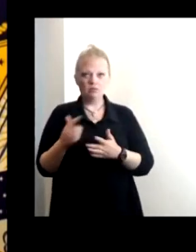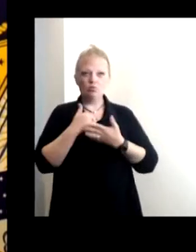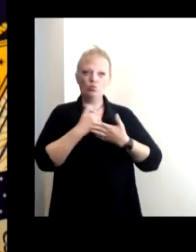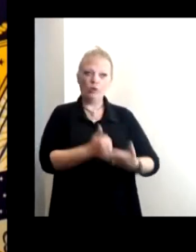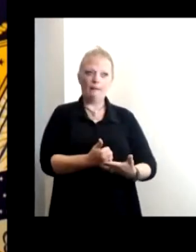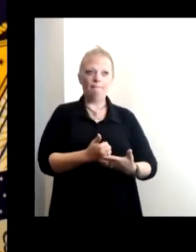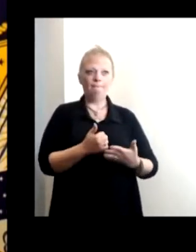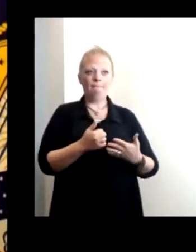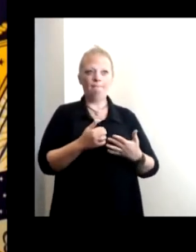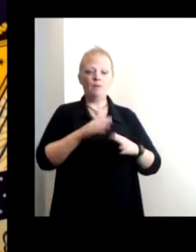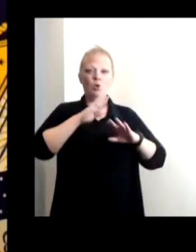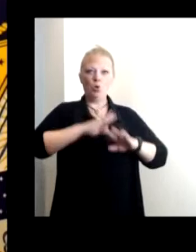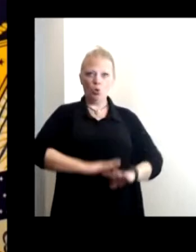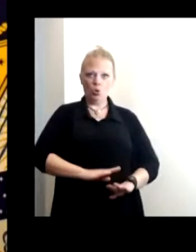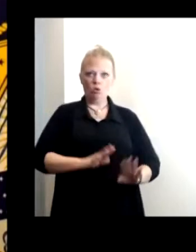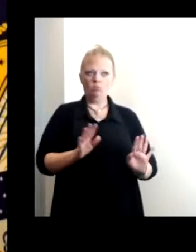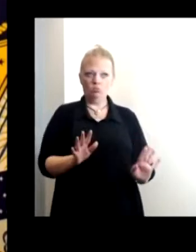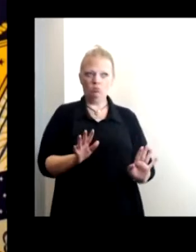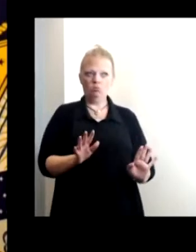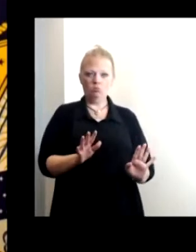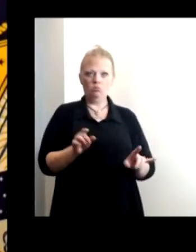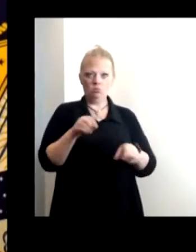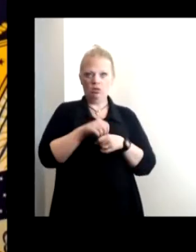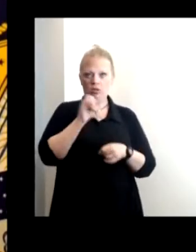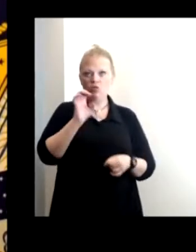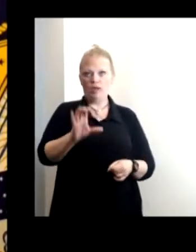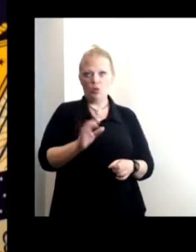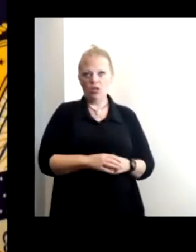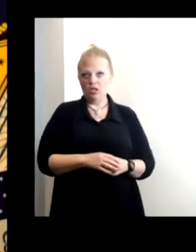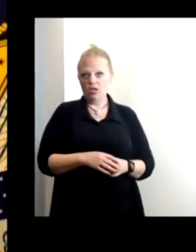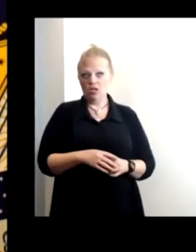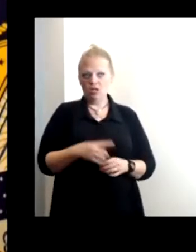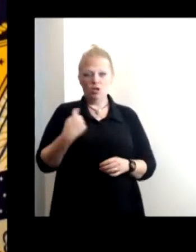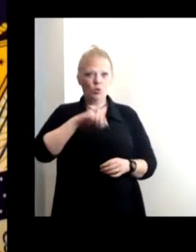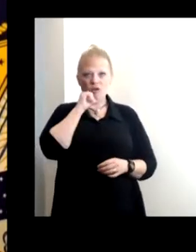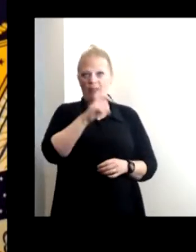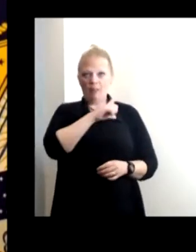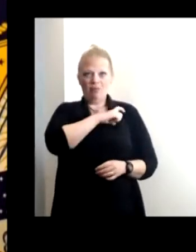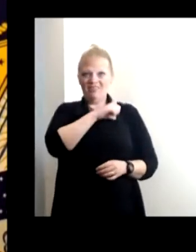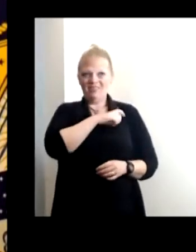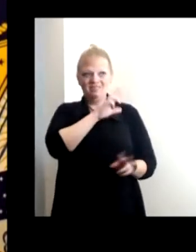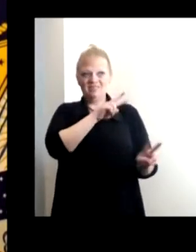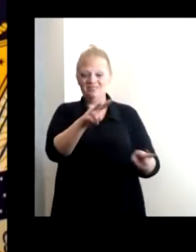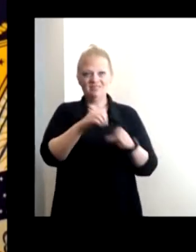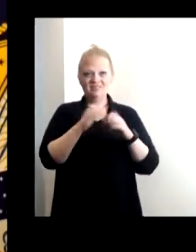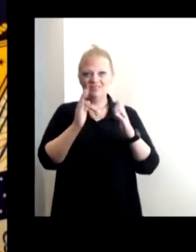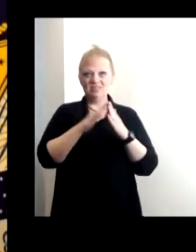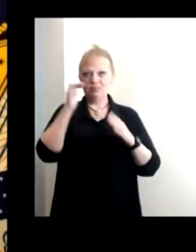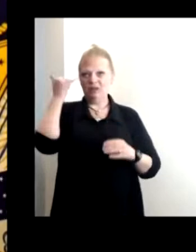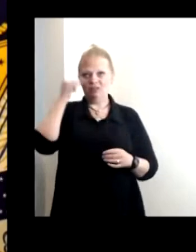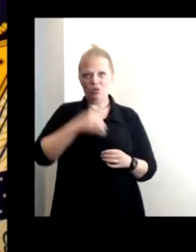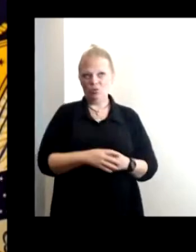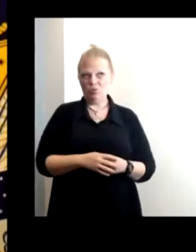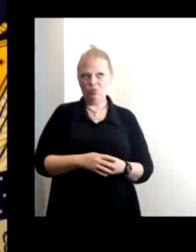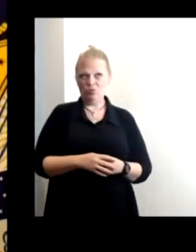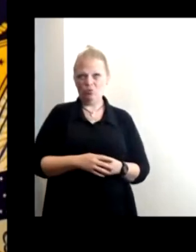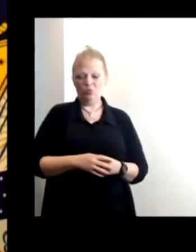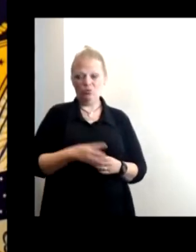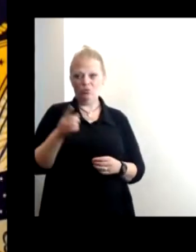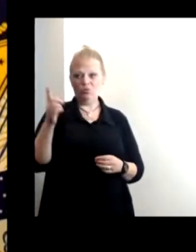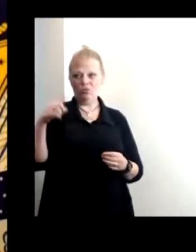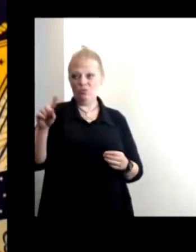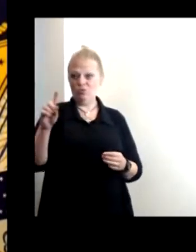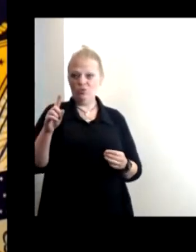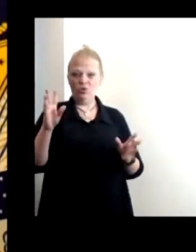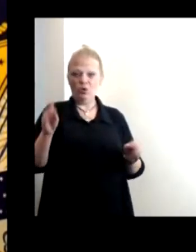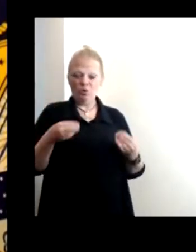helping alleviate this as we can in Erie County. We are not the police on the streets in the city of Buffalo. We do provide police